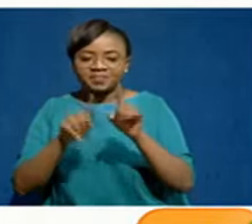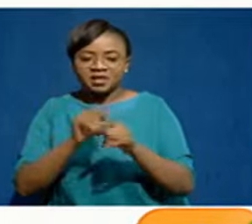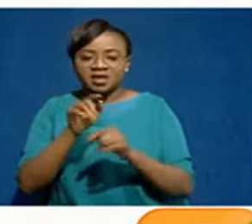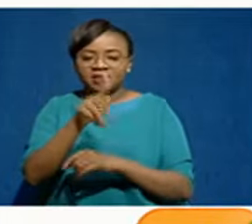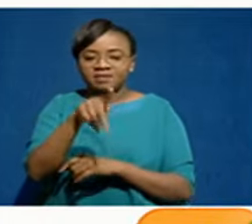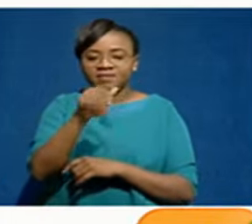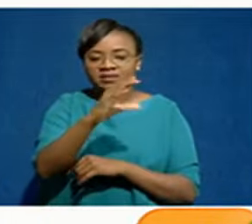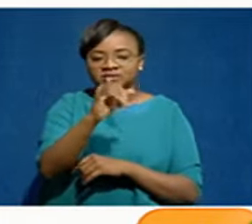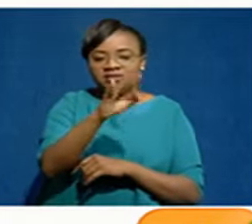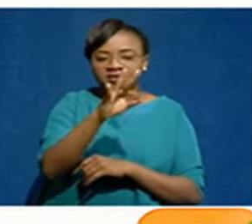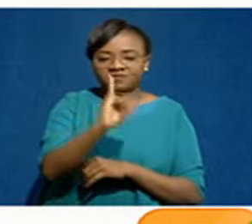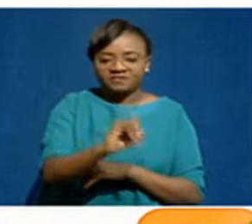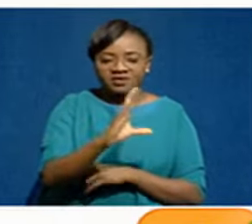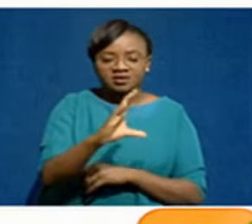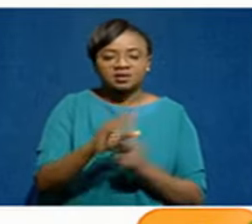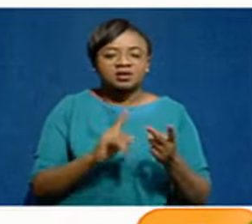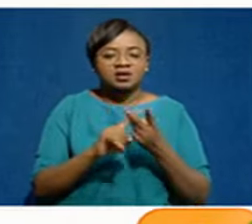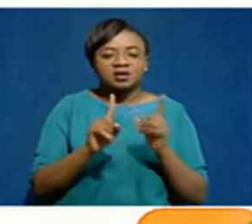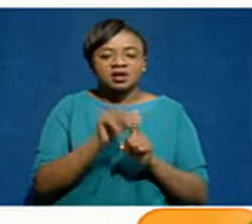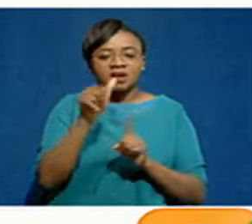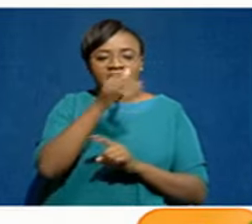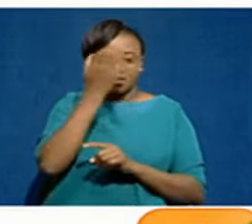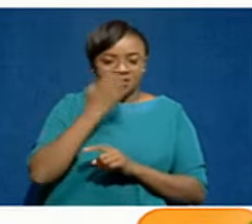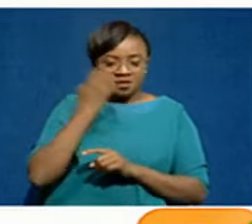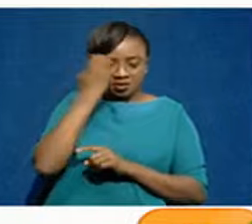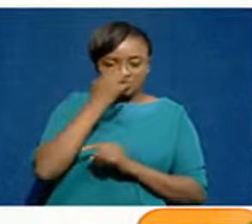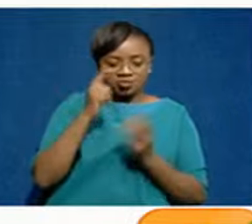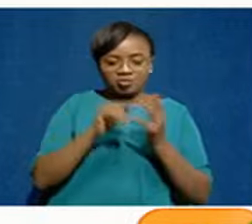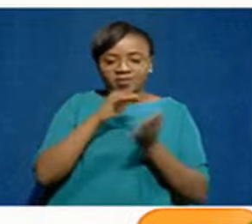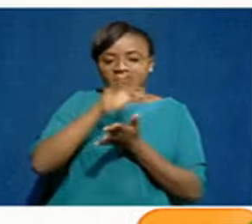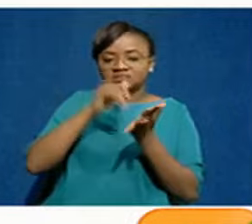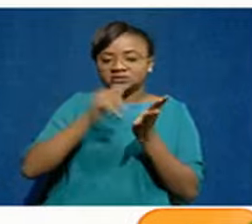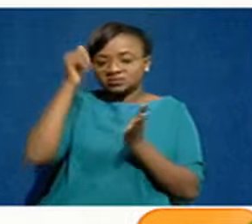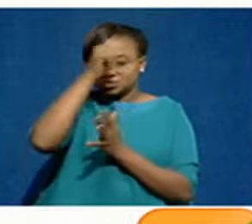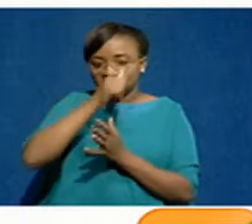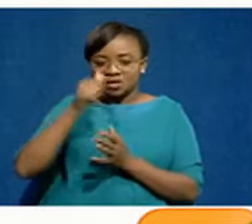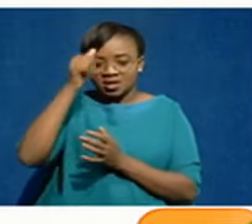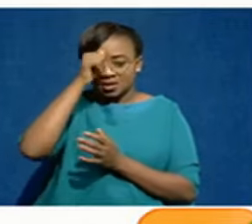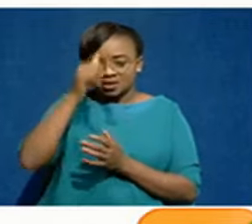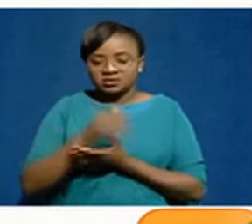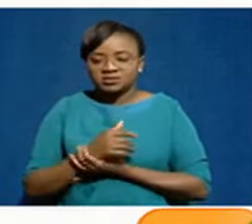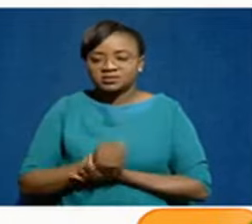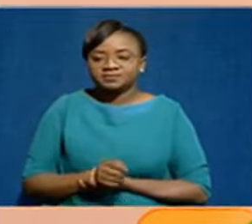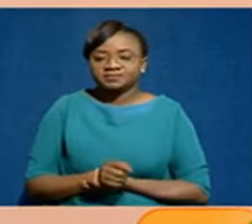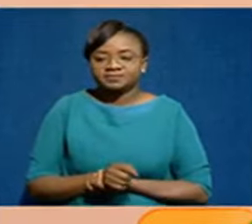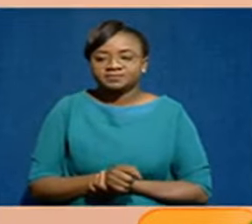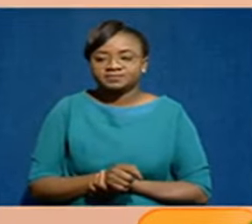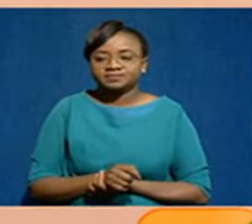Moldova, and Ukraine in the Europe and Central Asia region, among others as well.